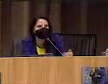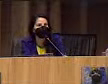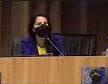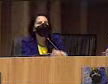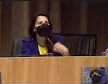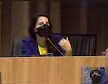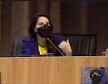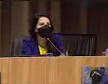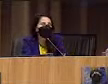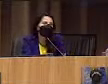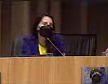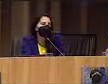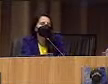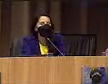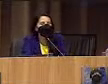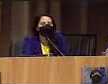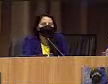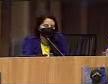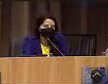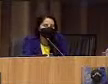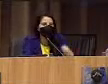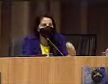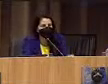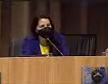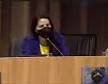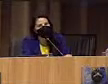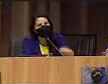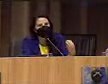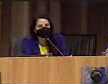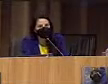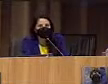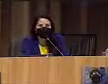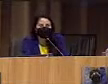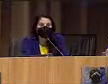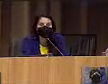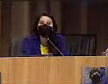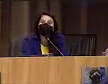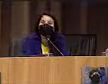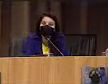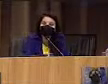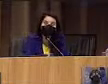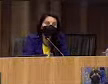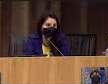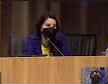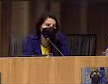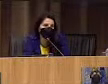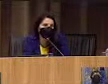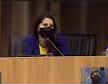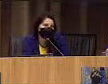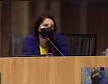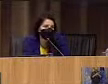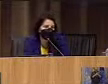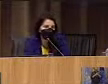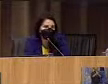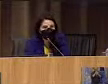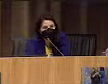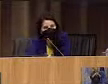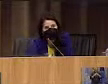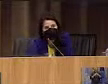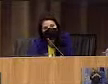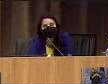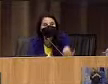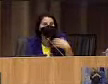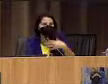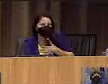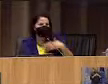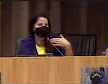September 28th, we had access to the data bank through authorizations, and they had to